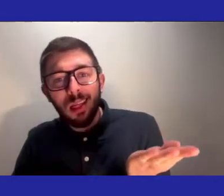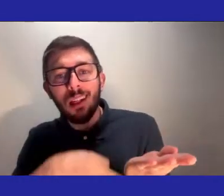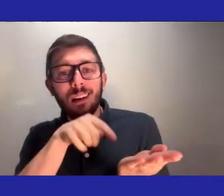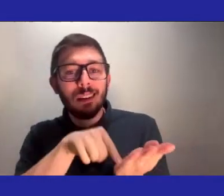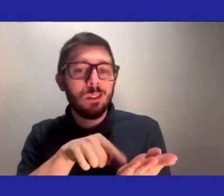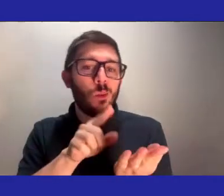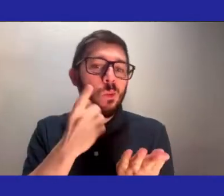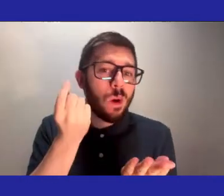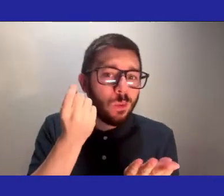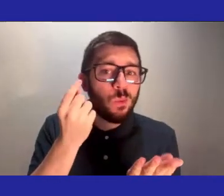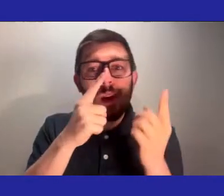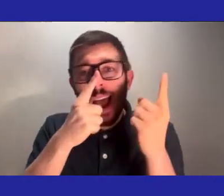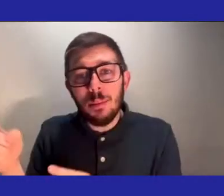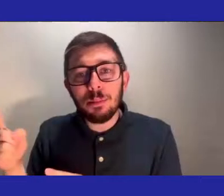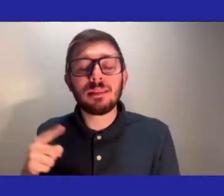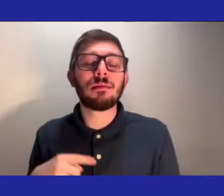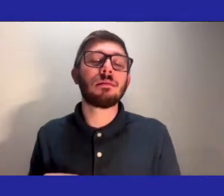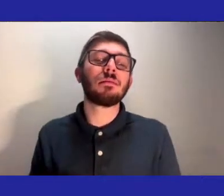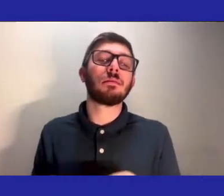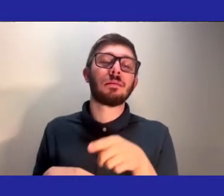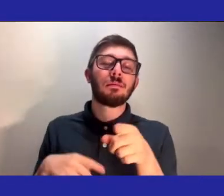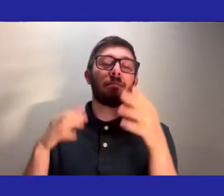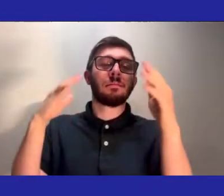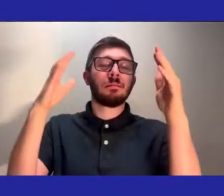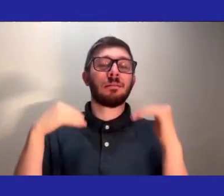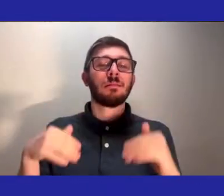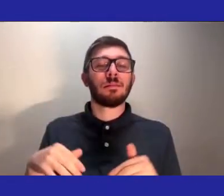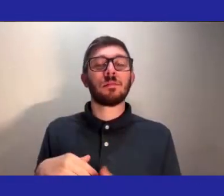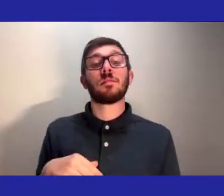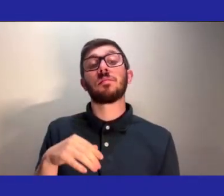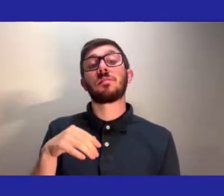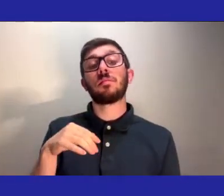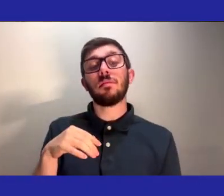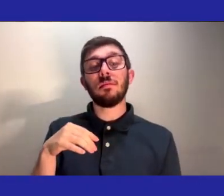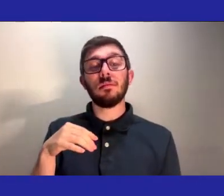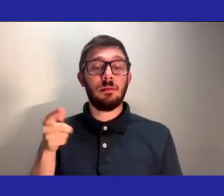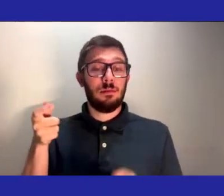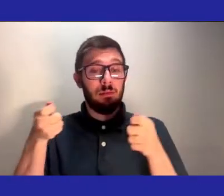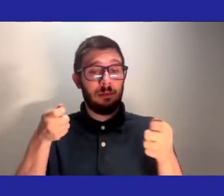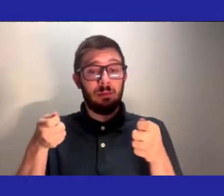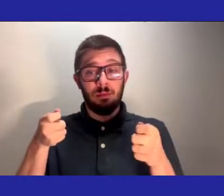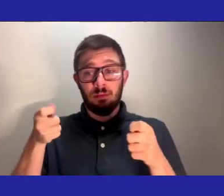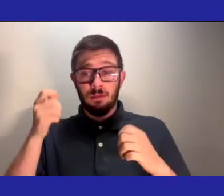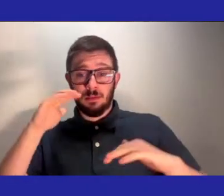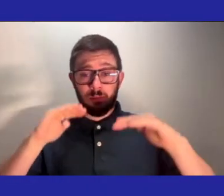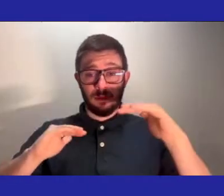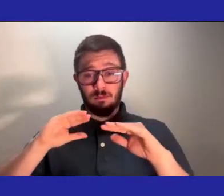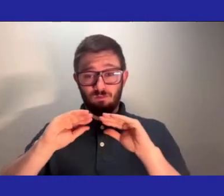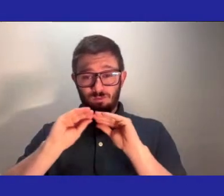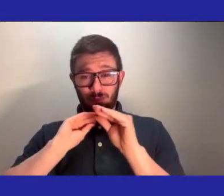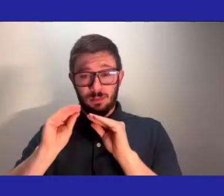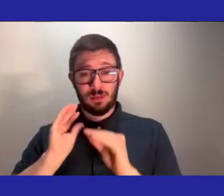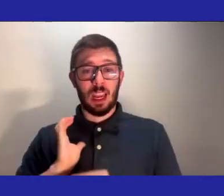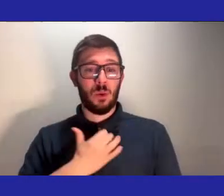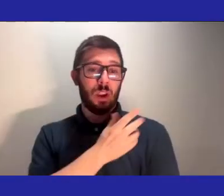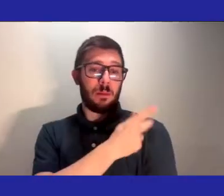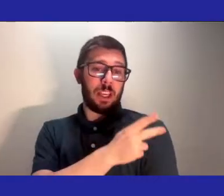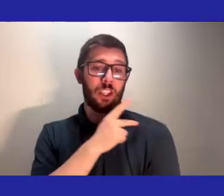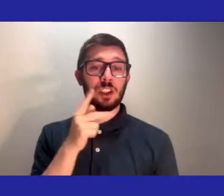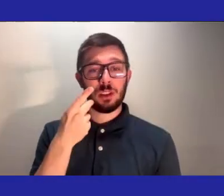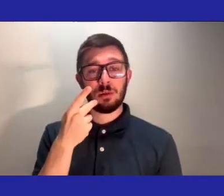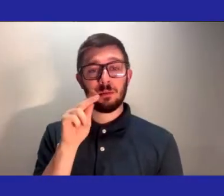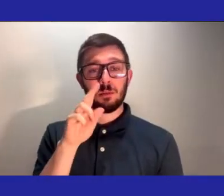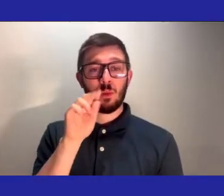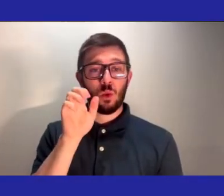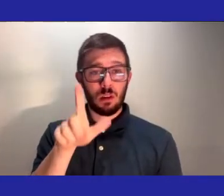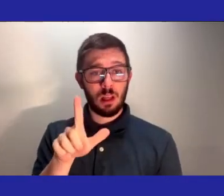can move to the next slide. In addition is leveraging our patient portal, which is MyChart. Hello World is one of the